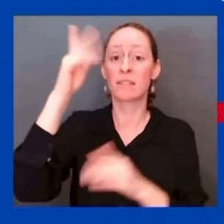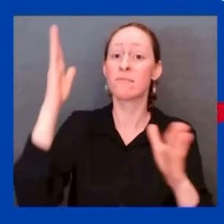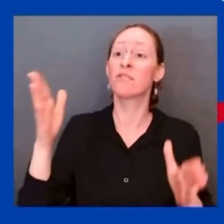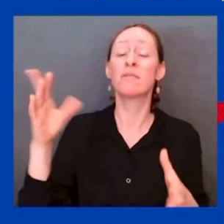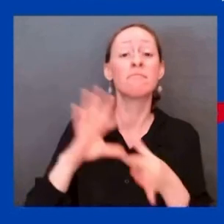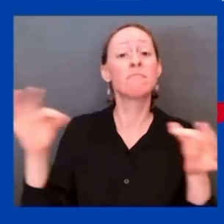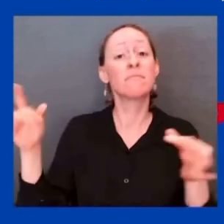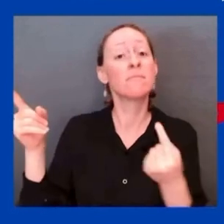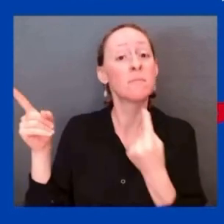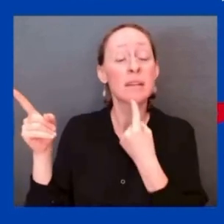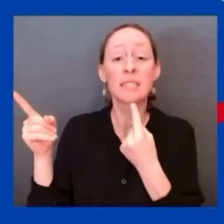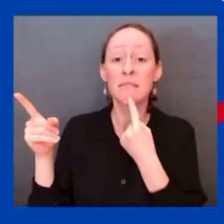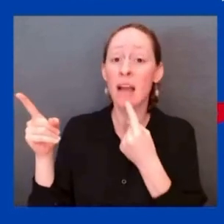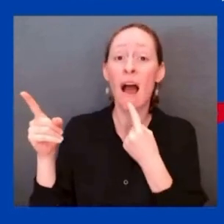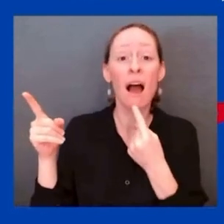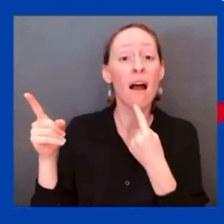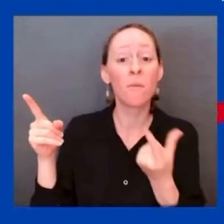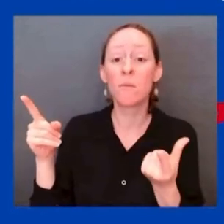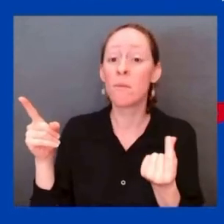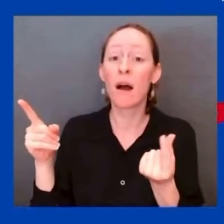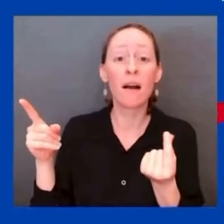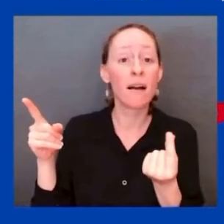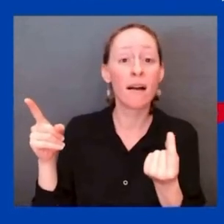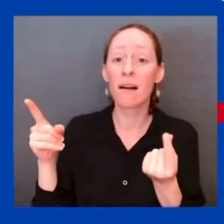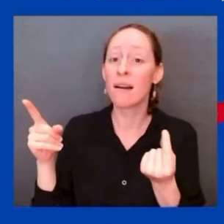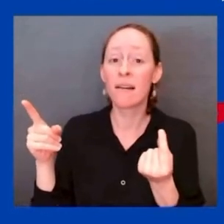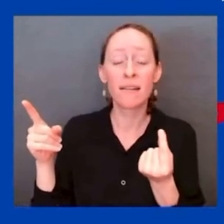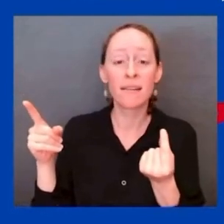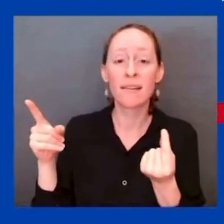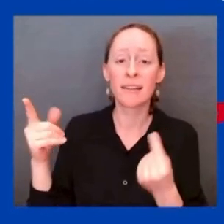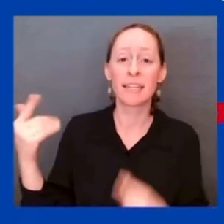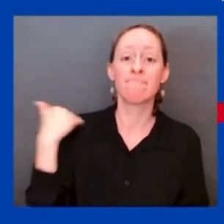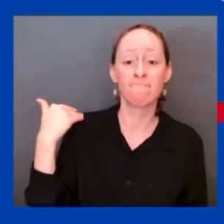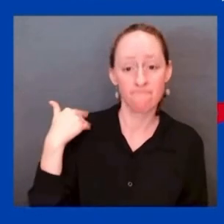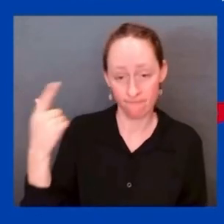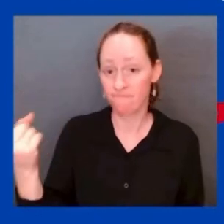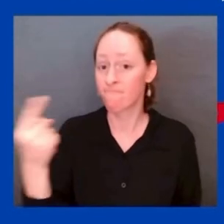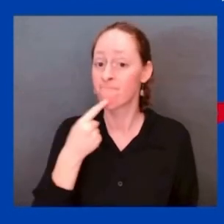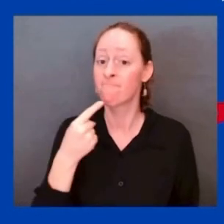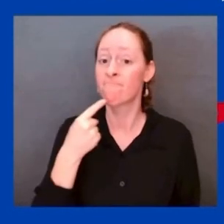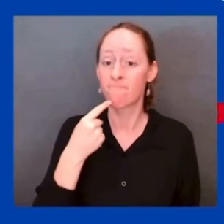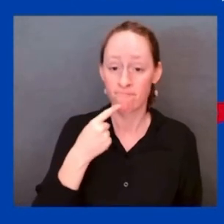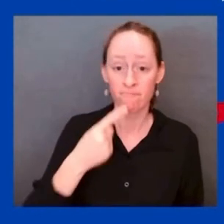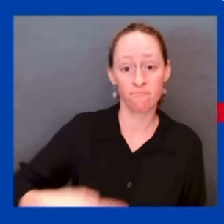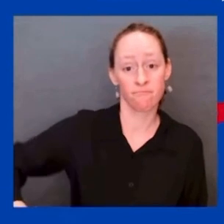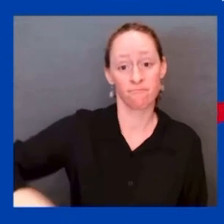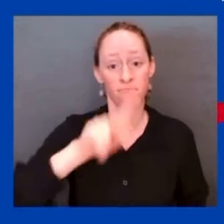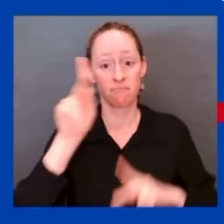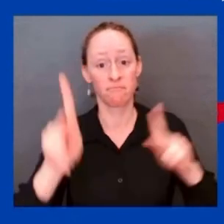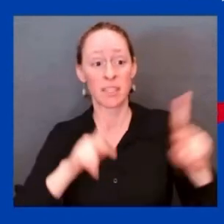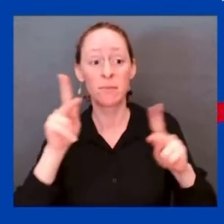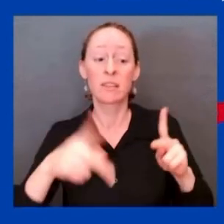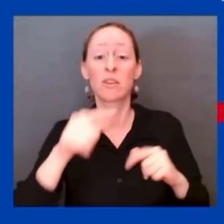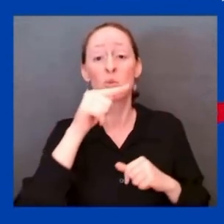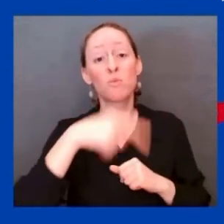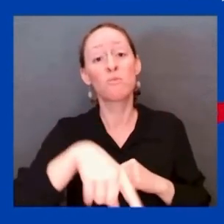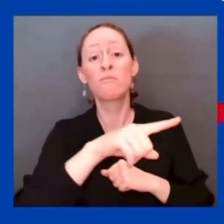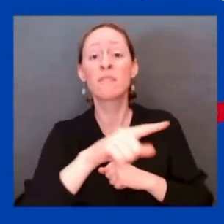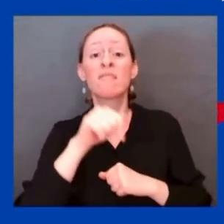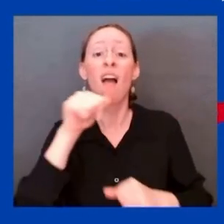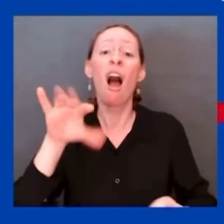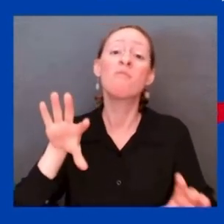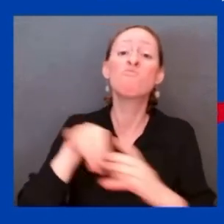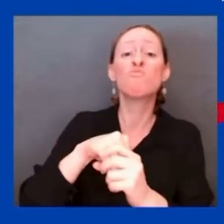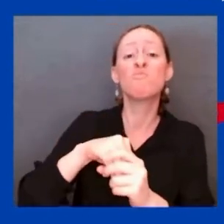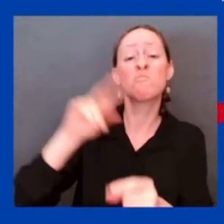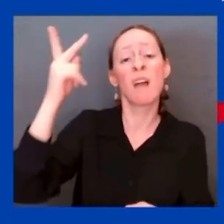pay for not being involved in politics is being governed by people worse themselves. Run, Joe, run. That's the power of a